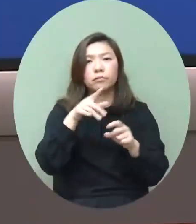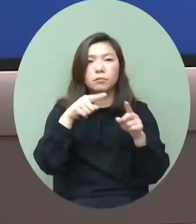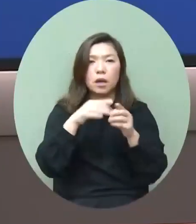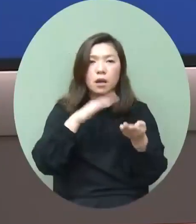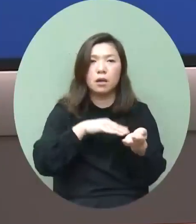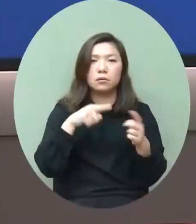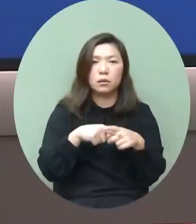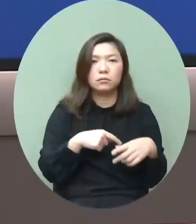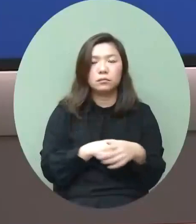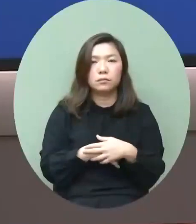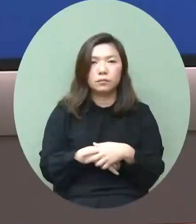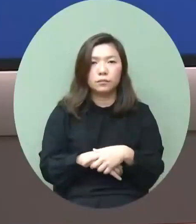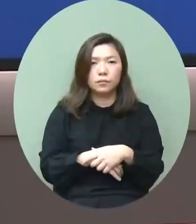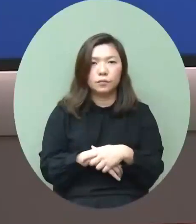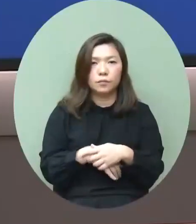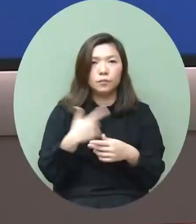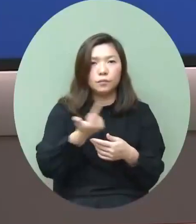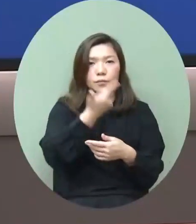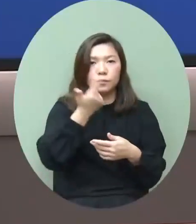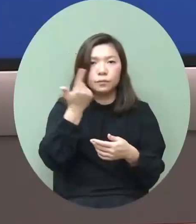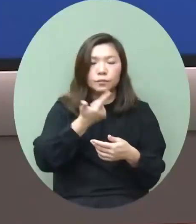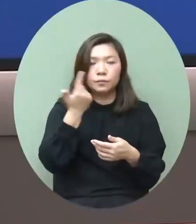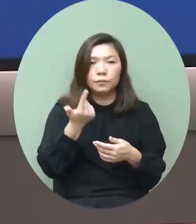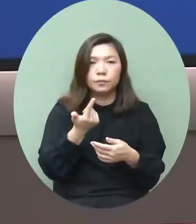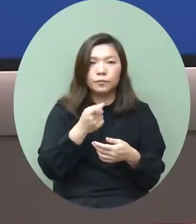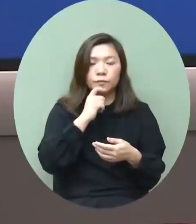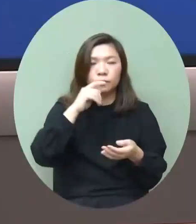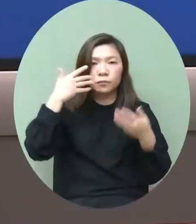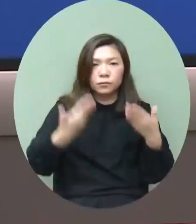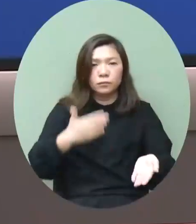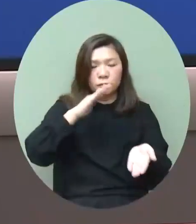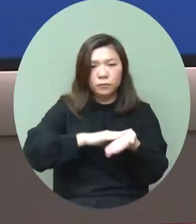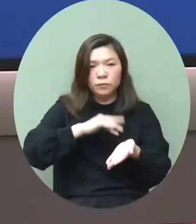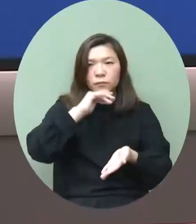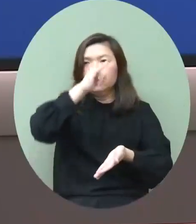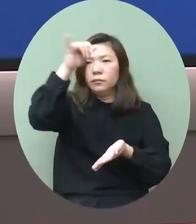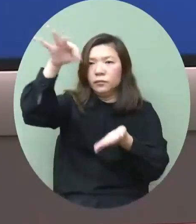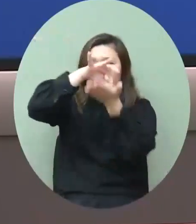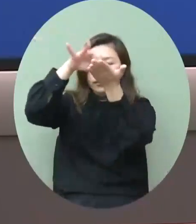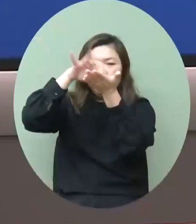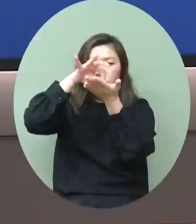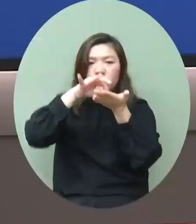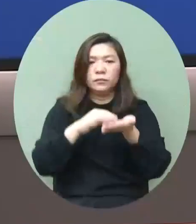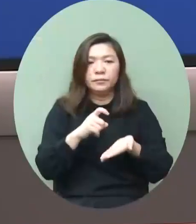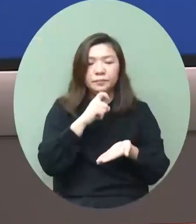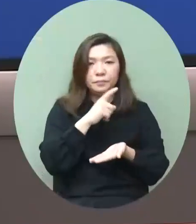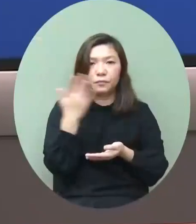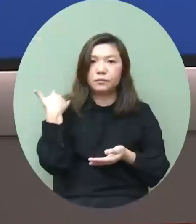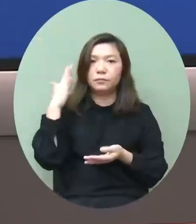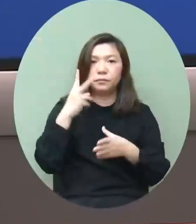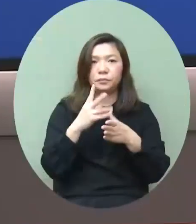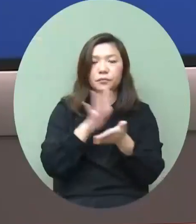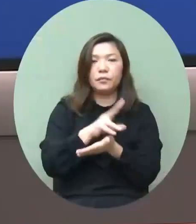serious and critical cases in various provinces during the last two years of the epidemic have been treated